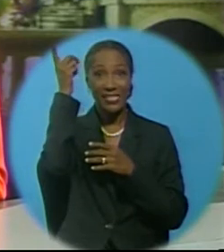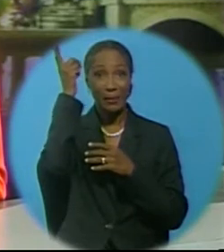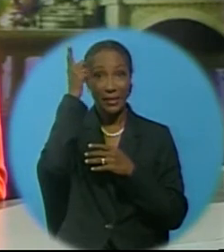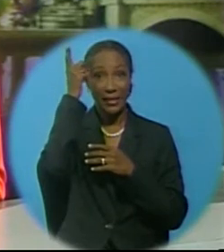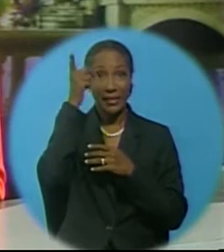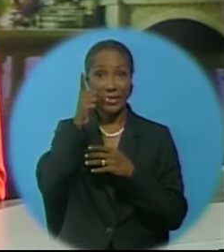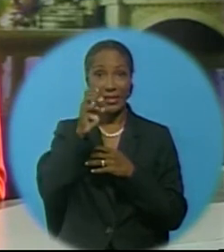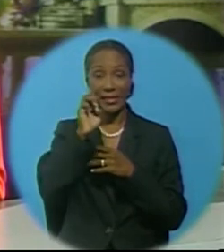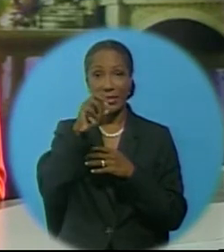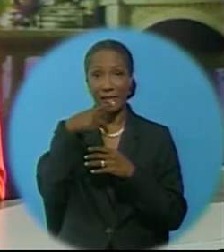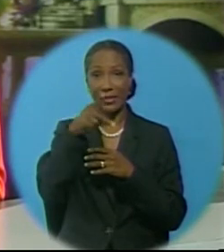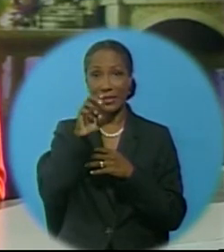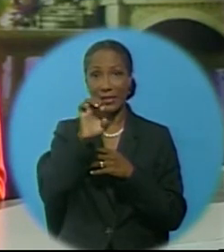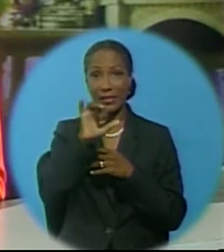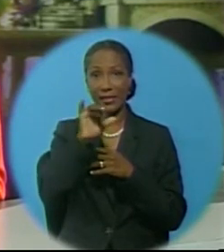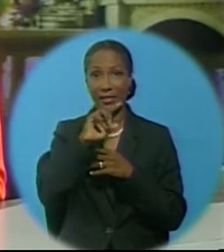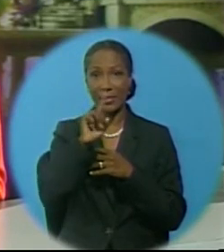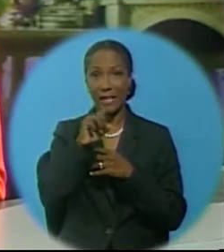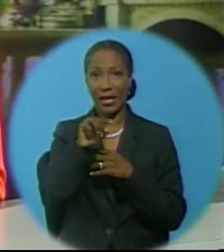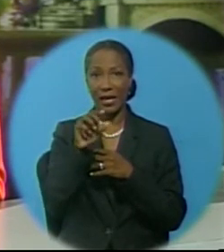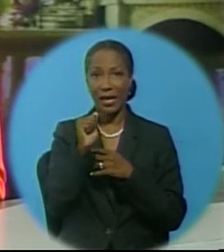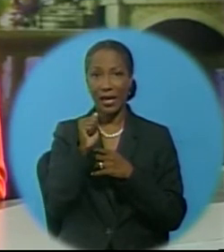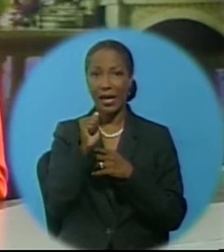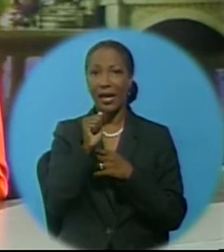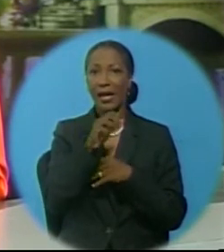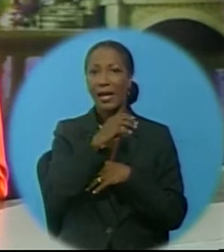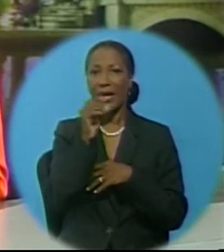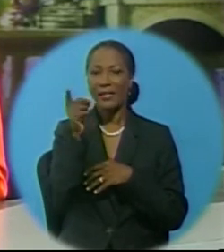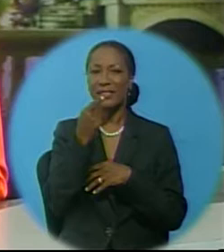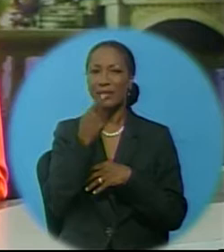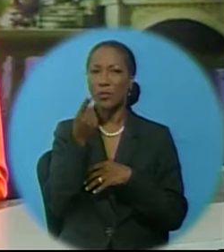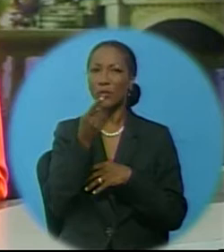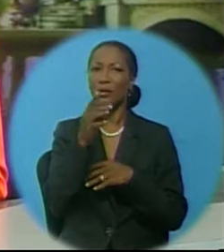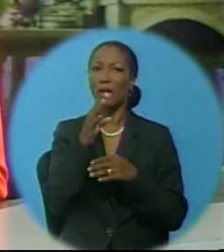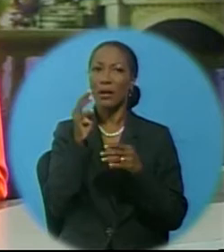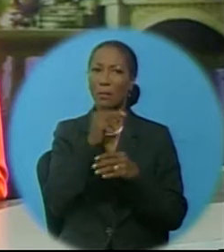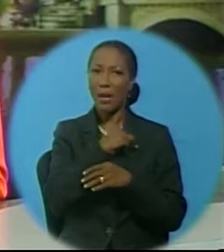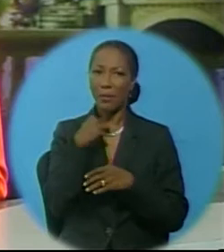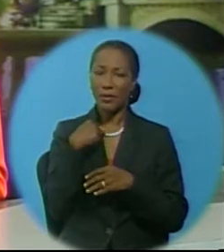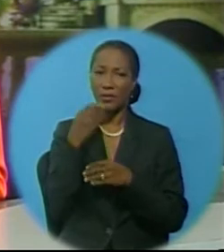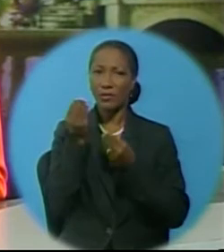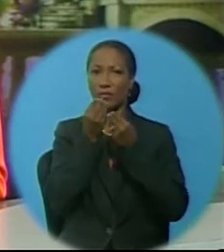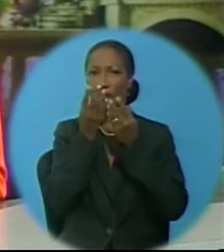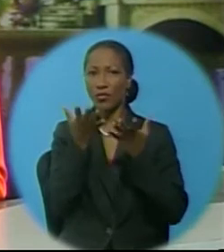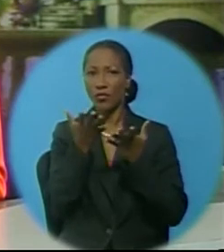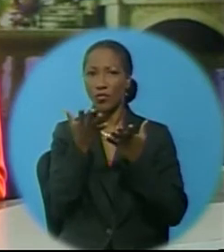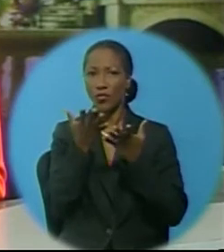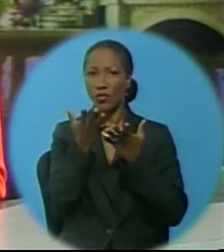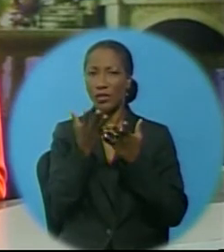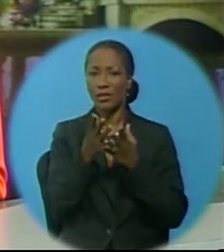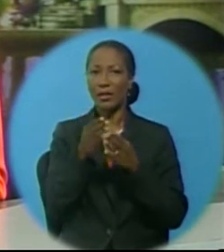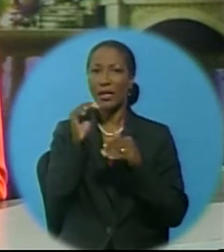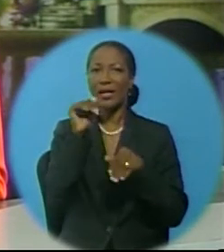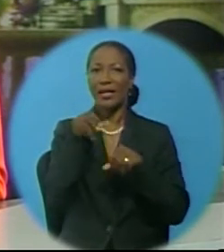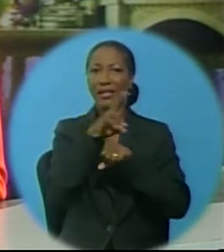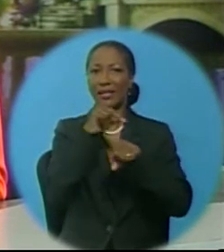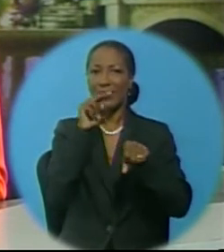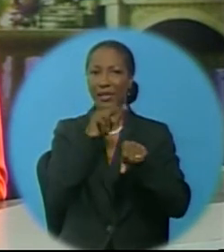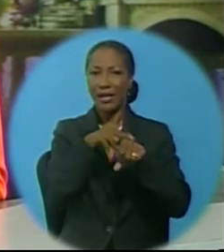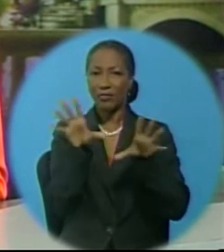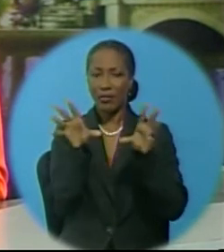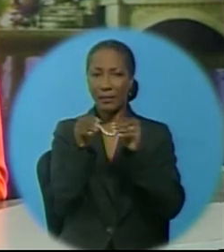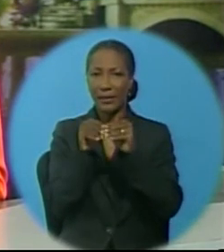4 resolutions passed at the most recent conference. He spoke to members of the media on the sidelines of a national bipartite